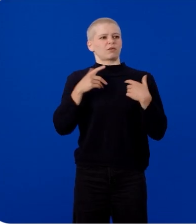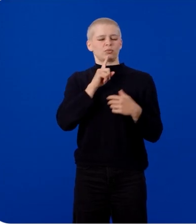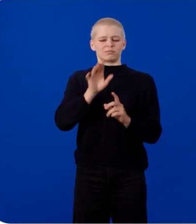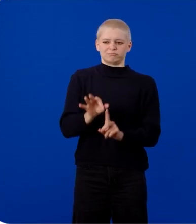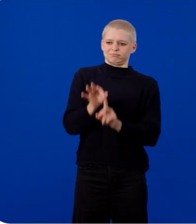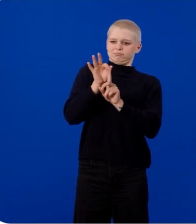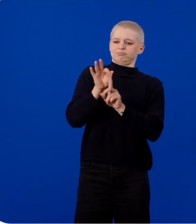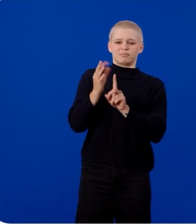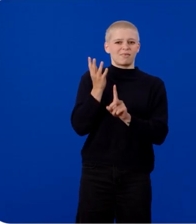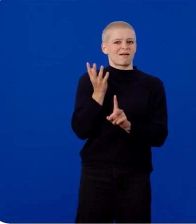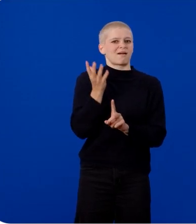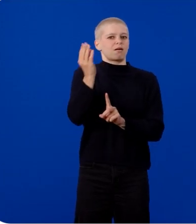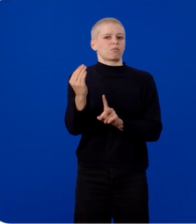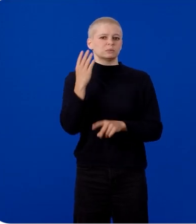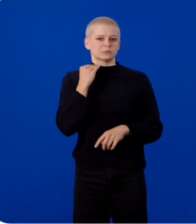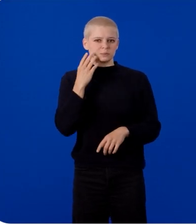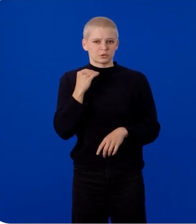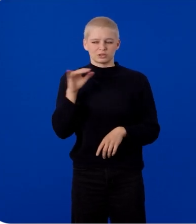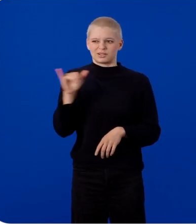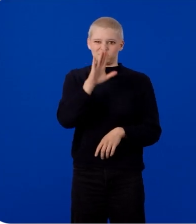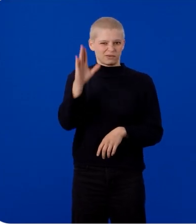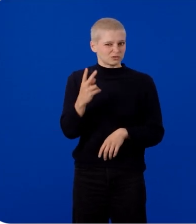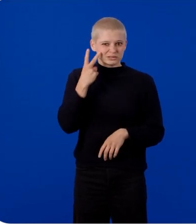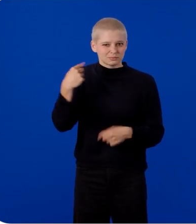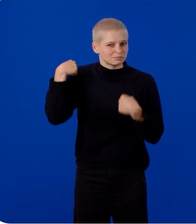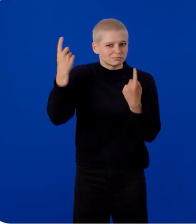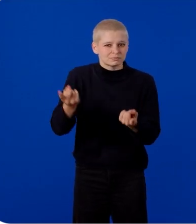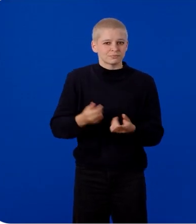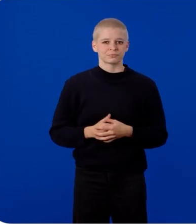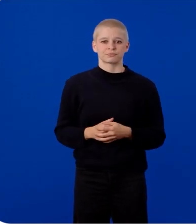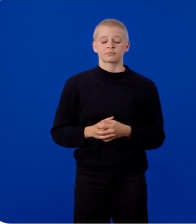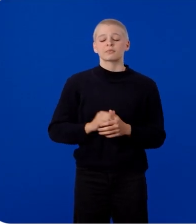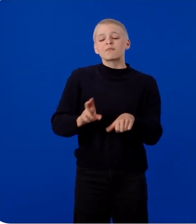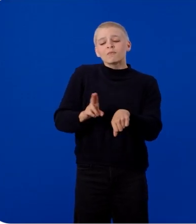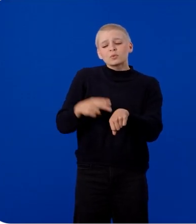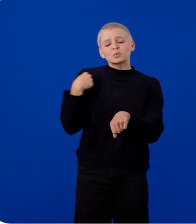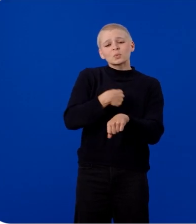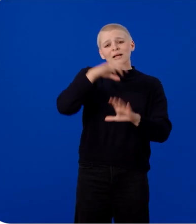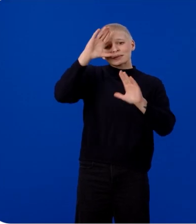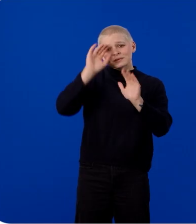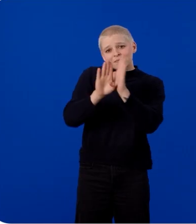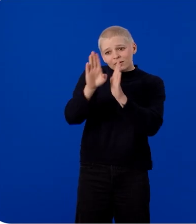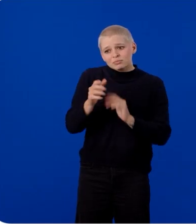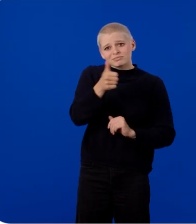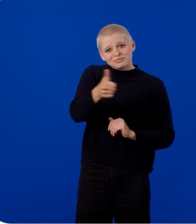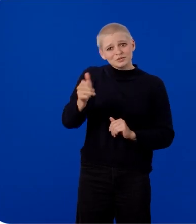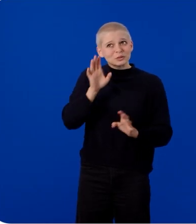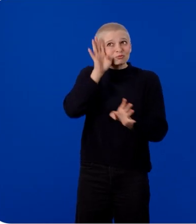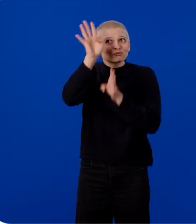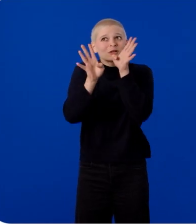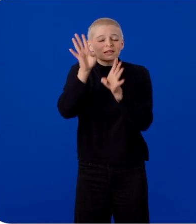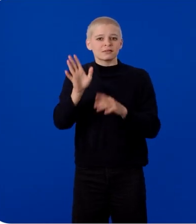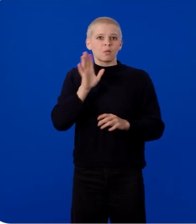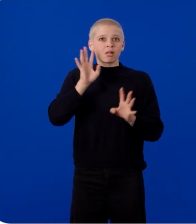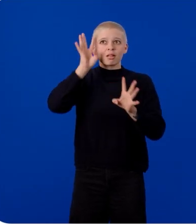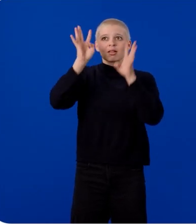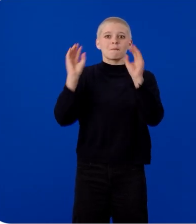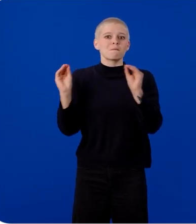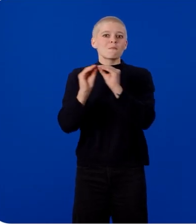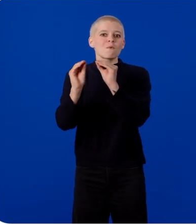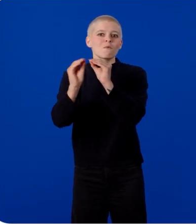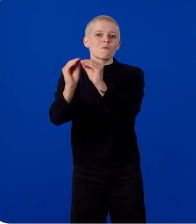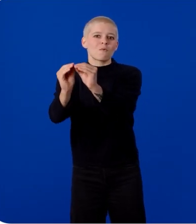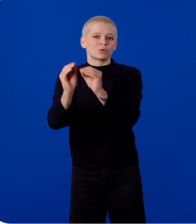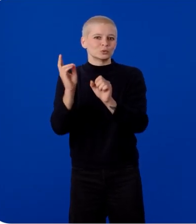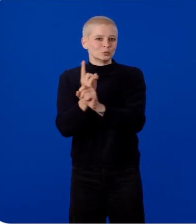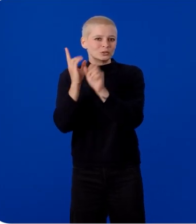experience like never before. Of course, we expect developers to be creative and come up with even more use cases that we haven't even